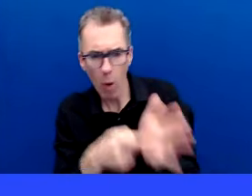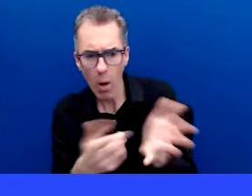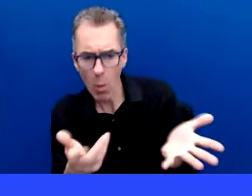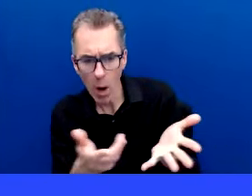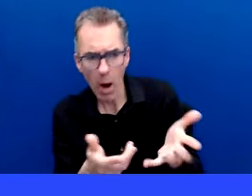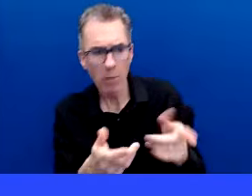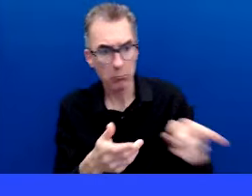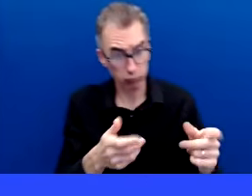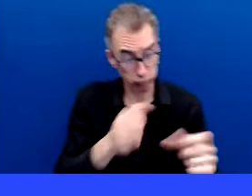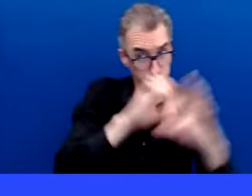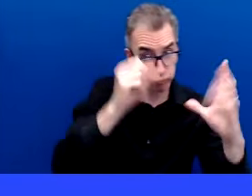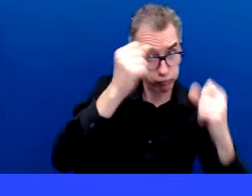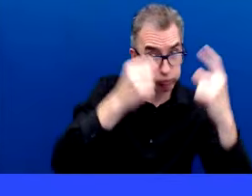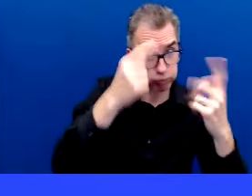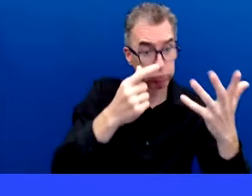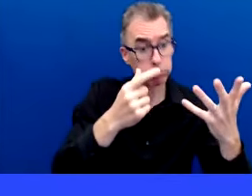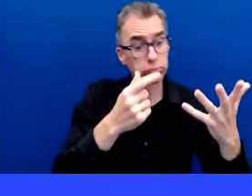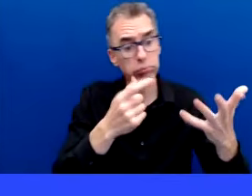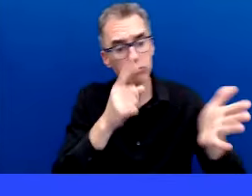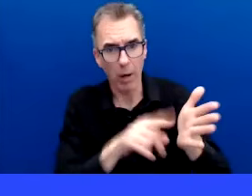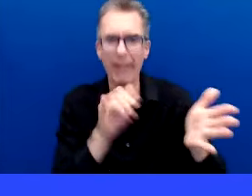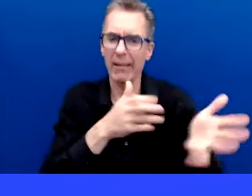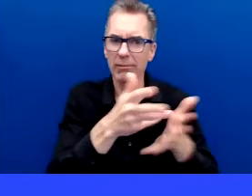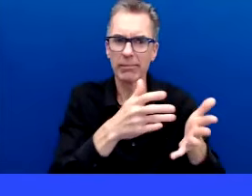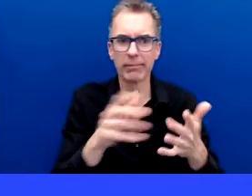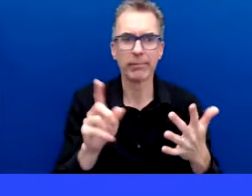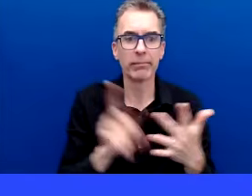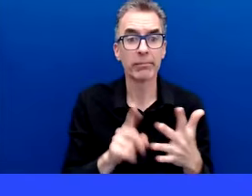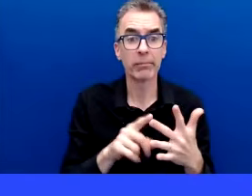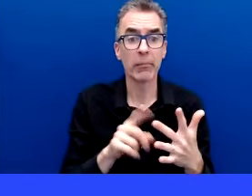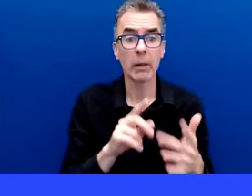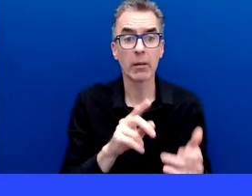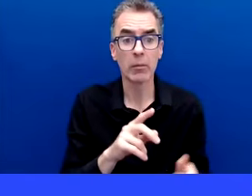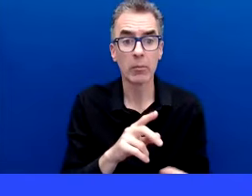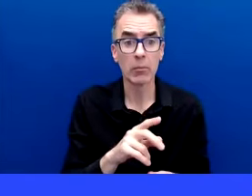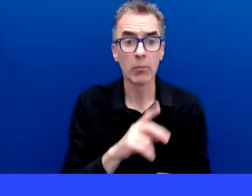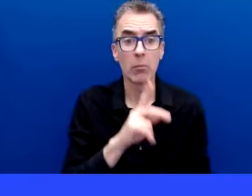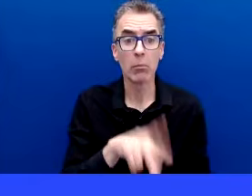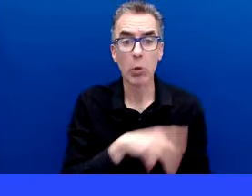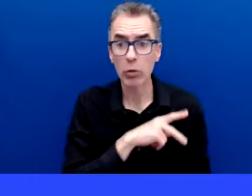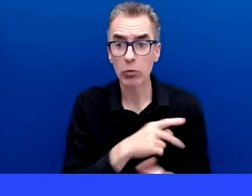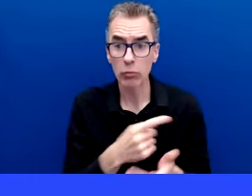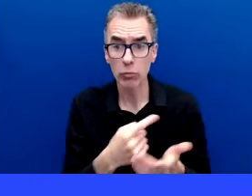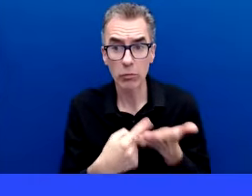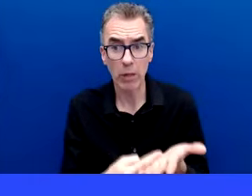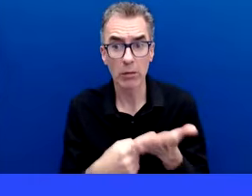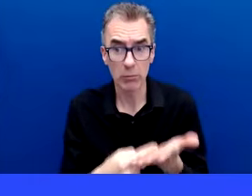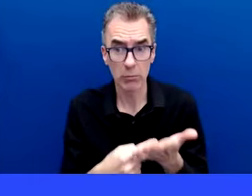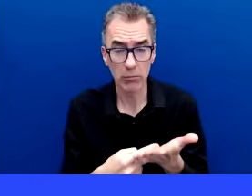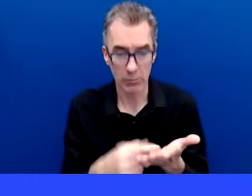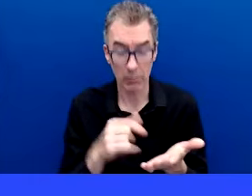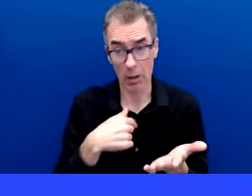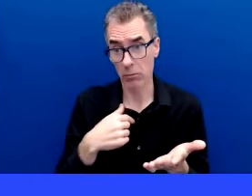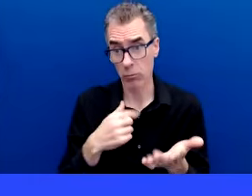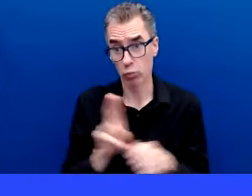out. Personalized discussion replies. Now this one in particular, I use quite frequently. So